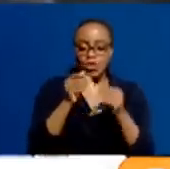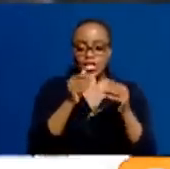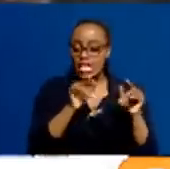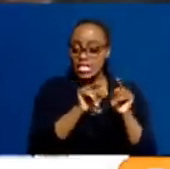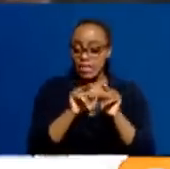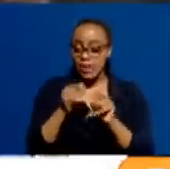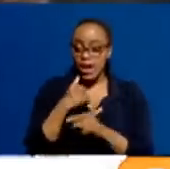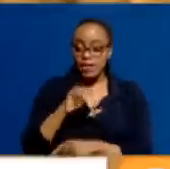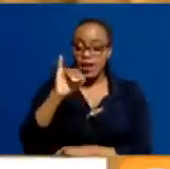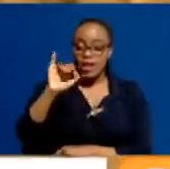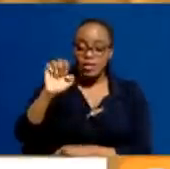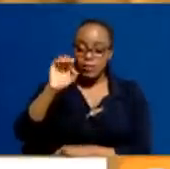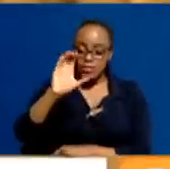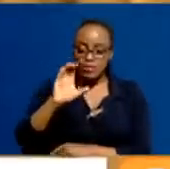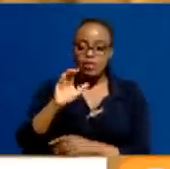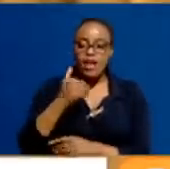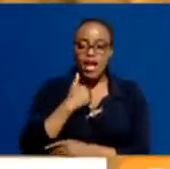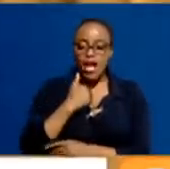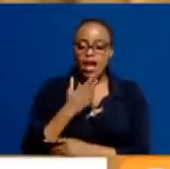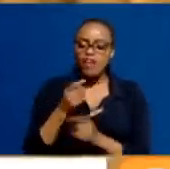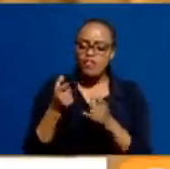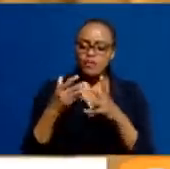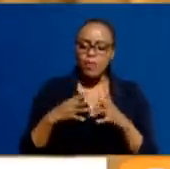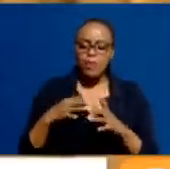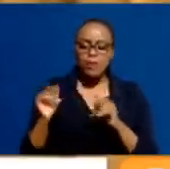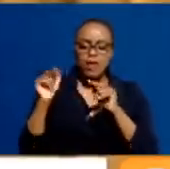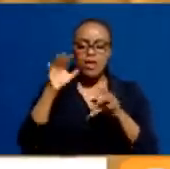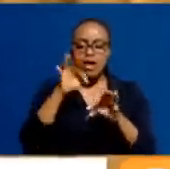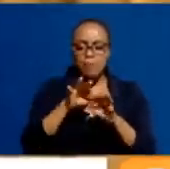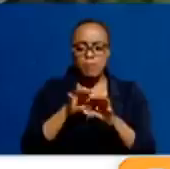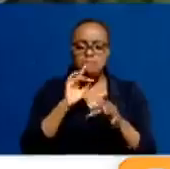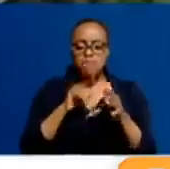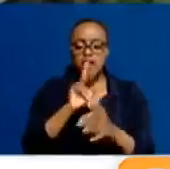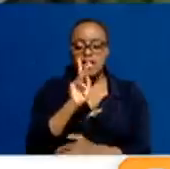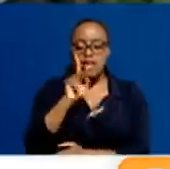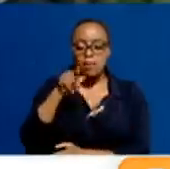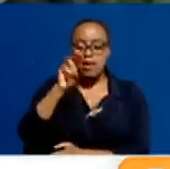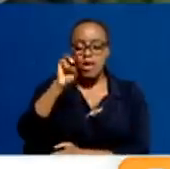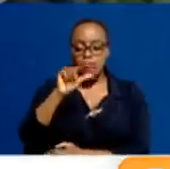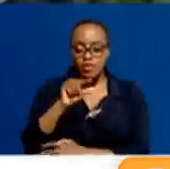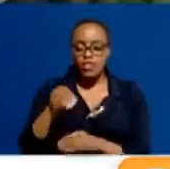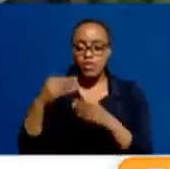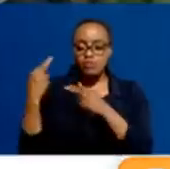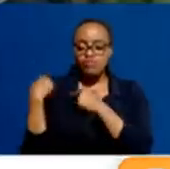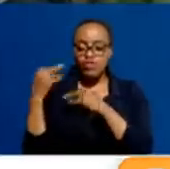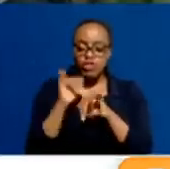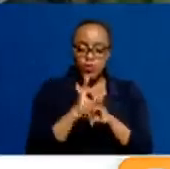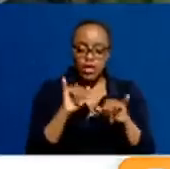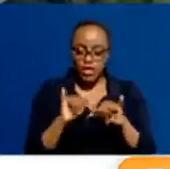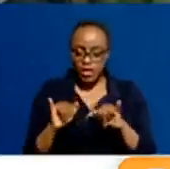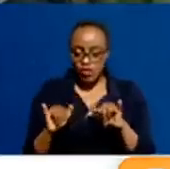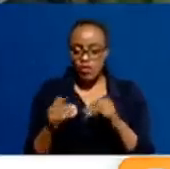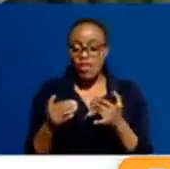election, IEBC commissioned an audit of the voter register and assigned audit firm KPMG the role of cleaning up the roll of